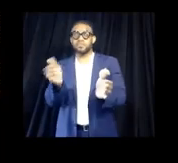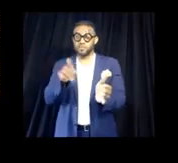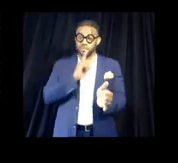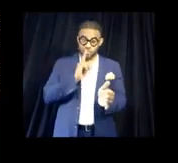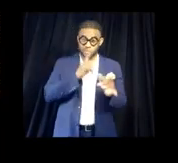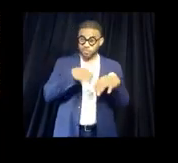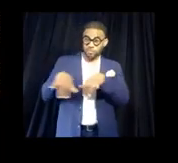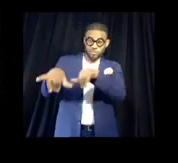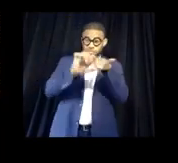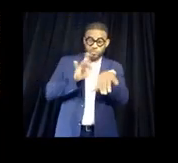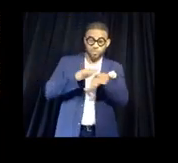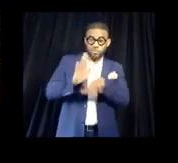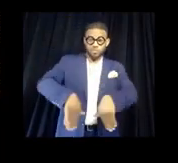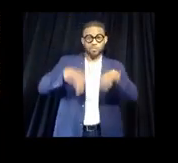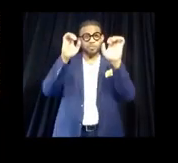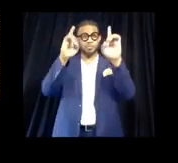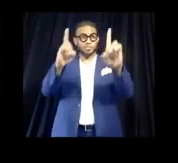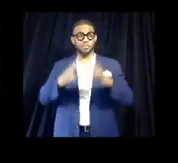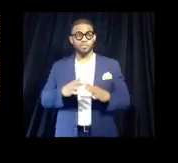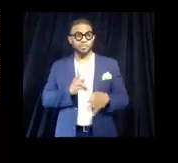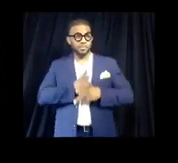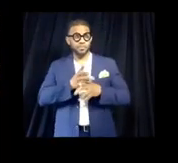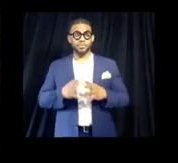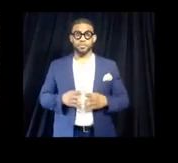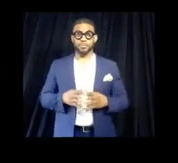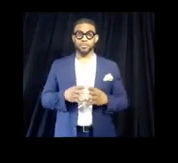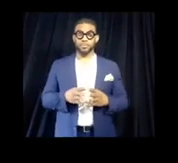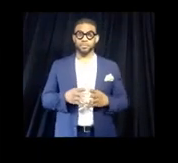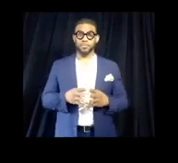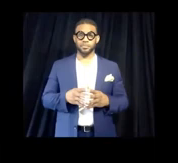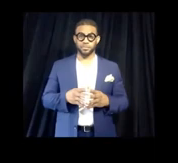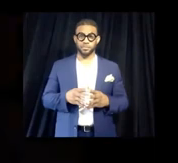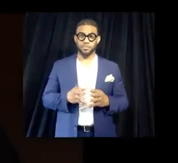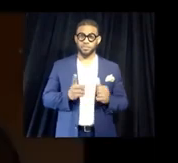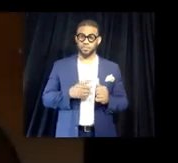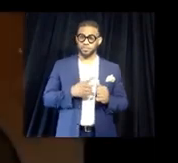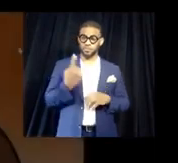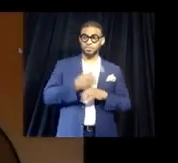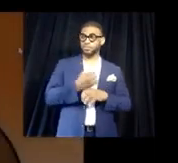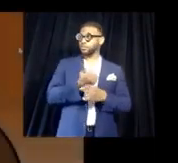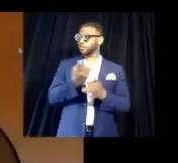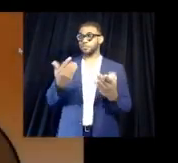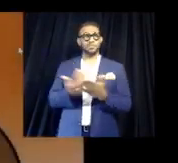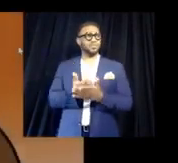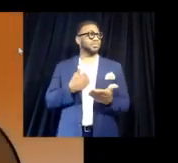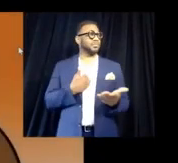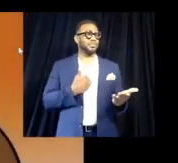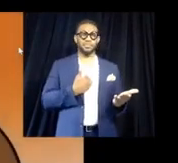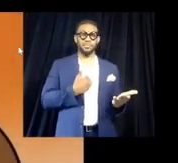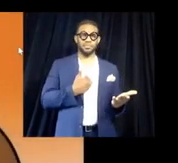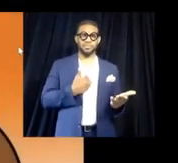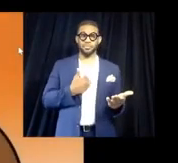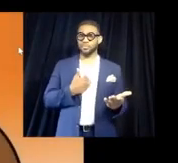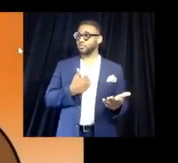urged, and that is ubiquitous in early childhood education and care. The first day, everything is new to